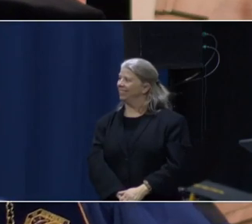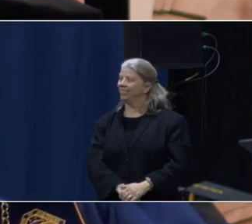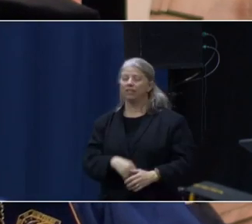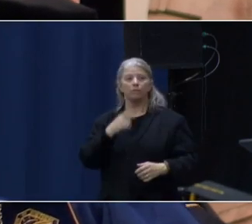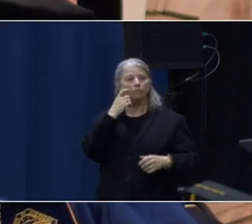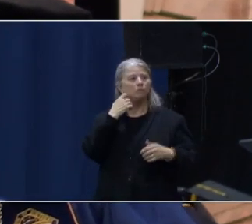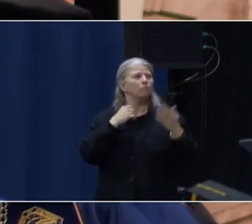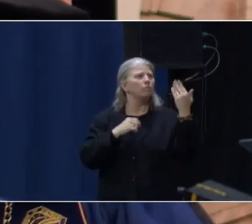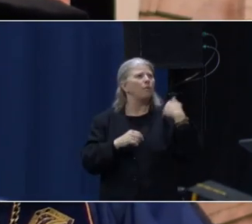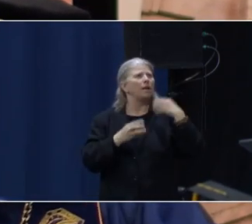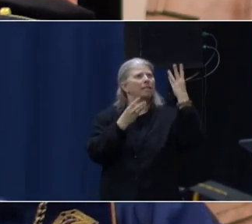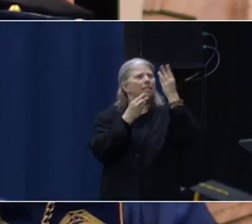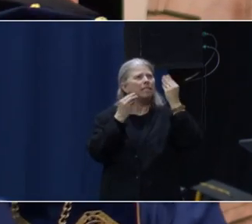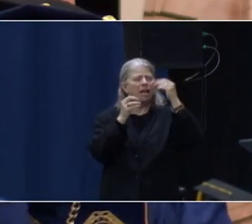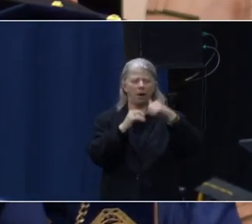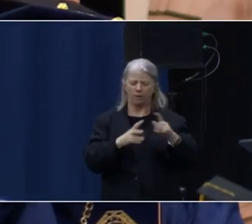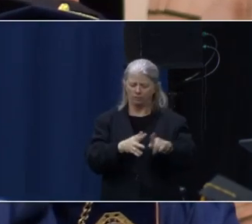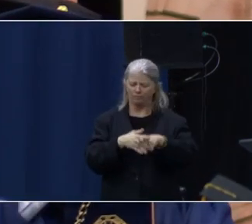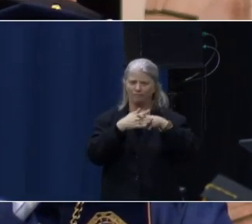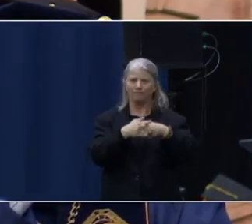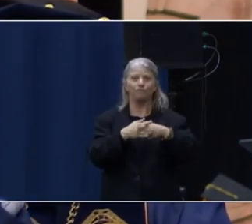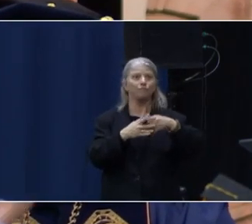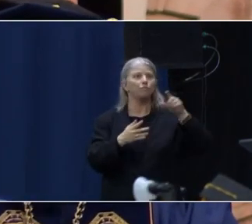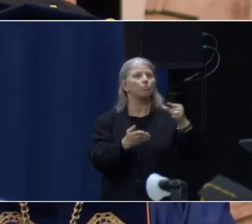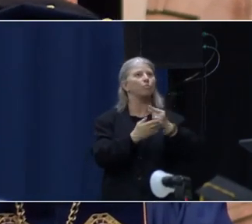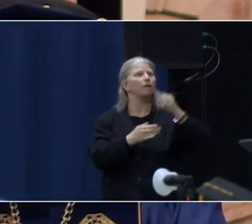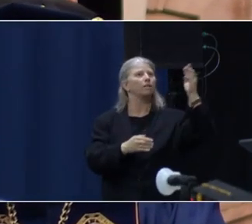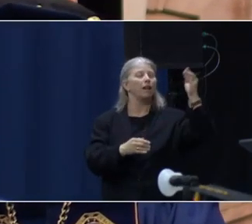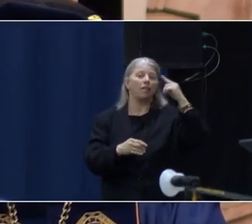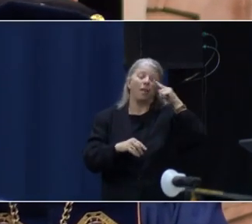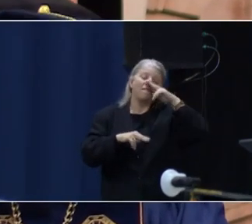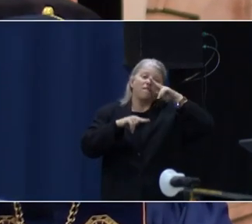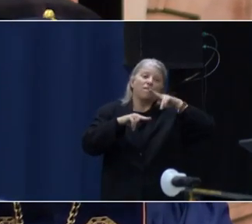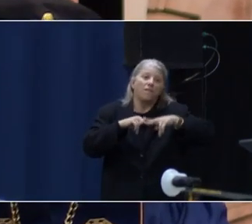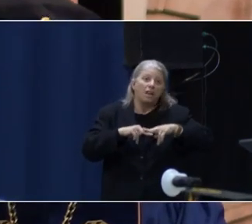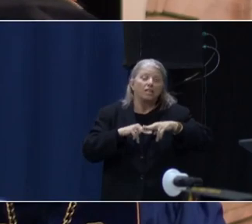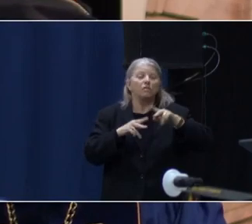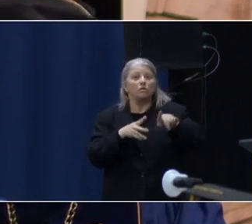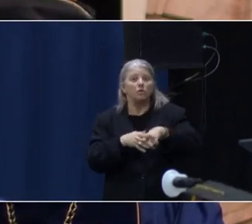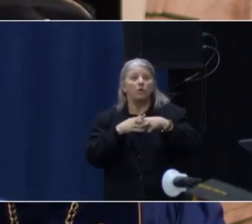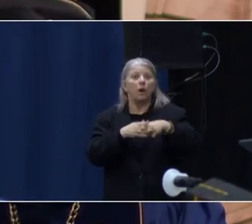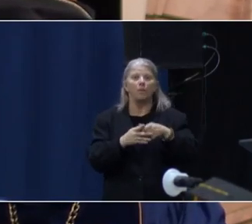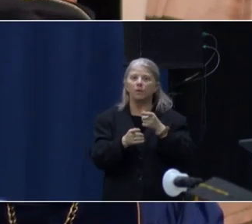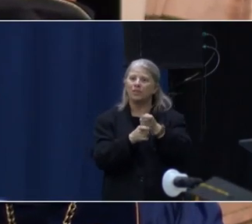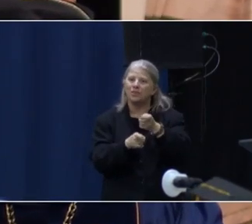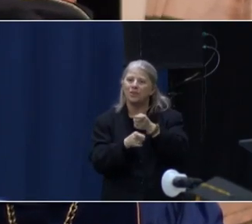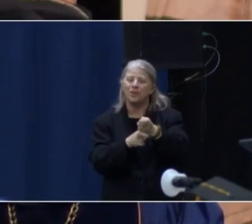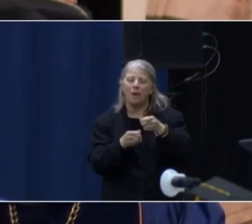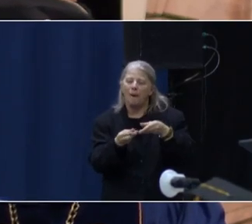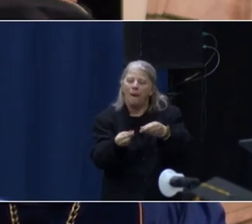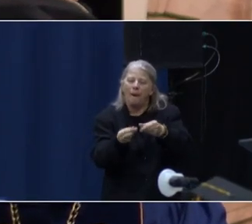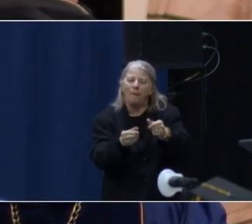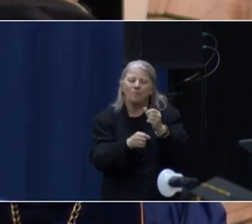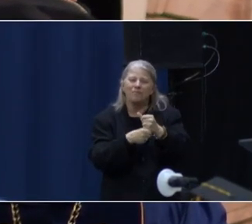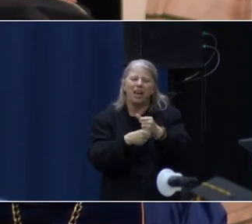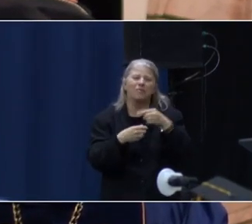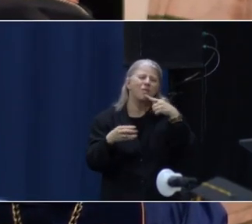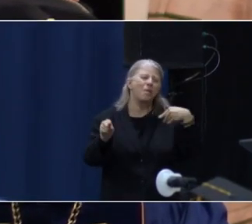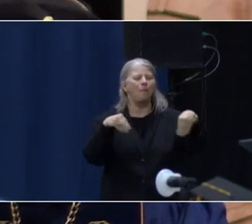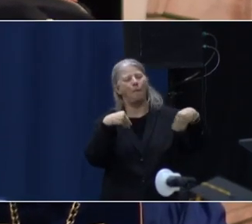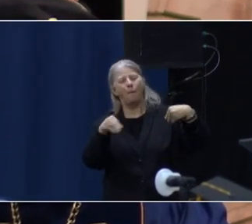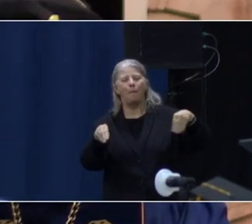When I was thinking about how I wanted to start this speech, I thought it would be fun to start with a graduation joke, you know, lighten the mood and get things loosened